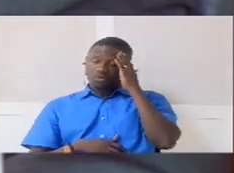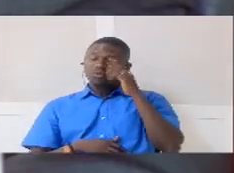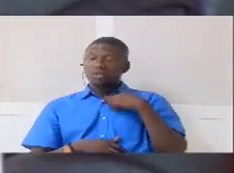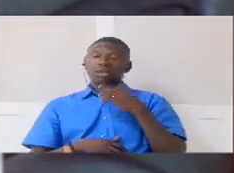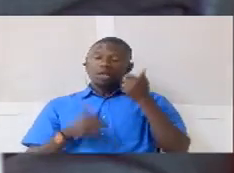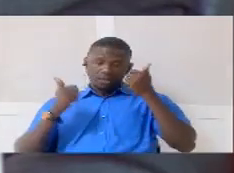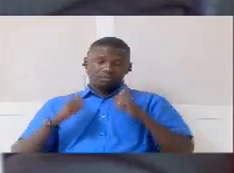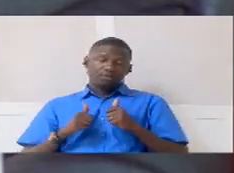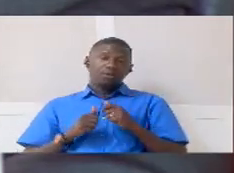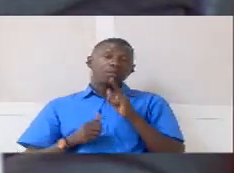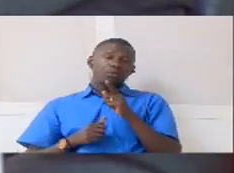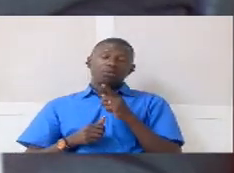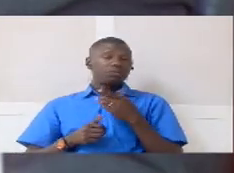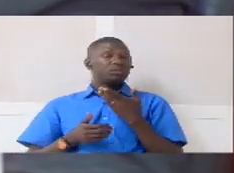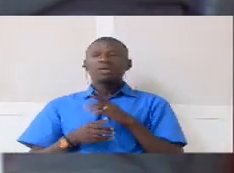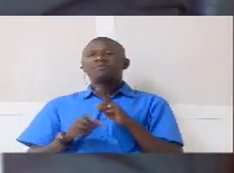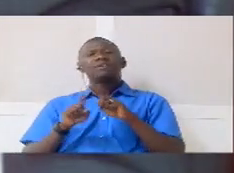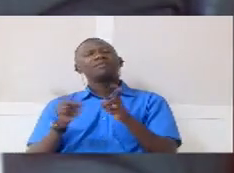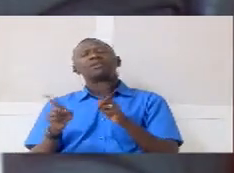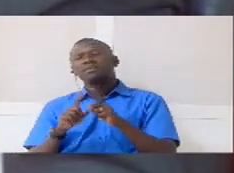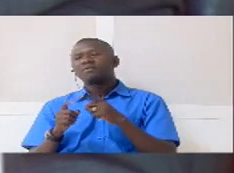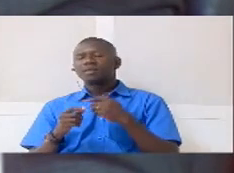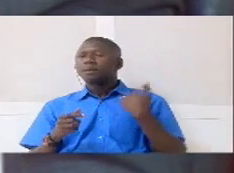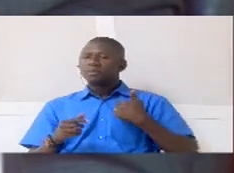happening because wherever you have different people you have